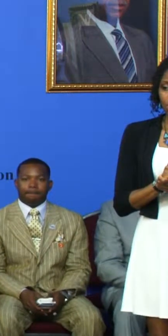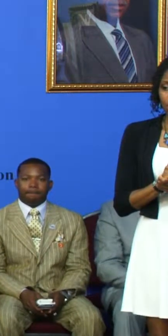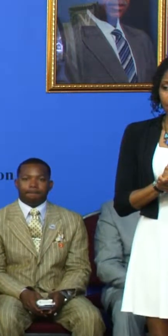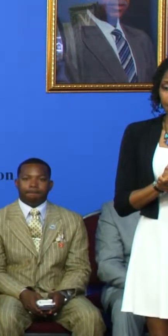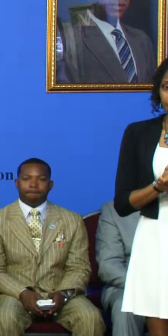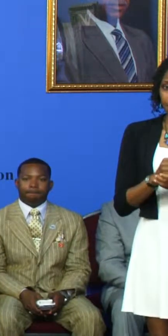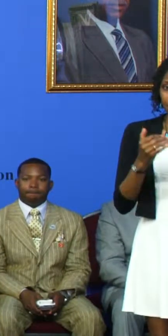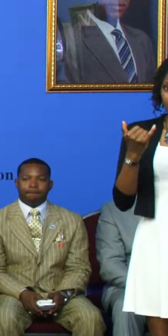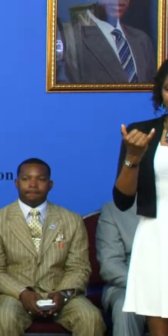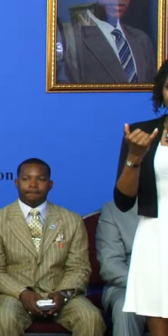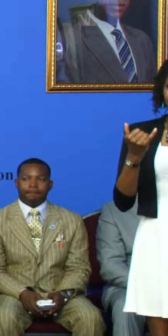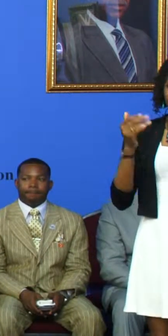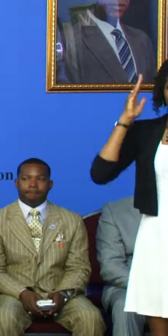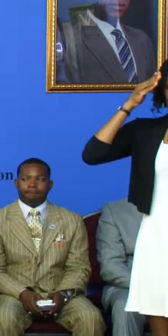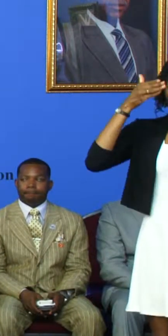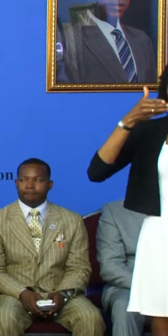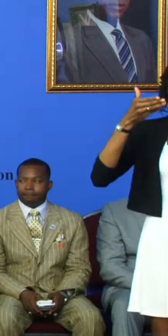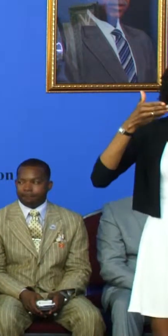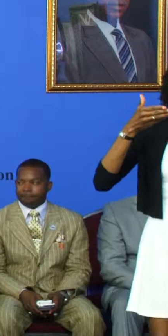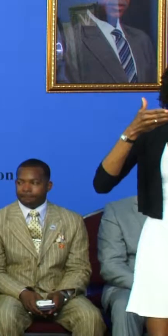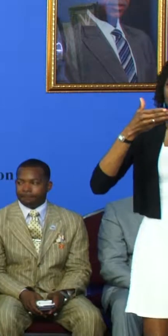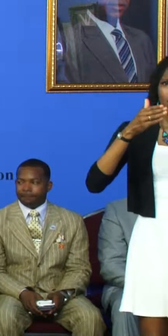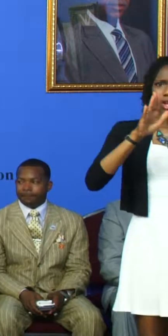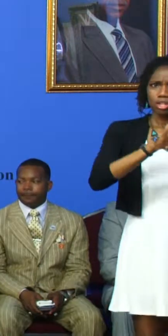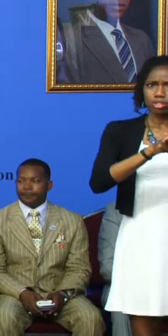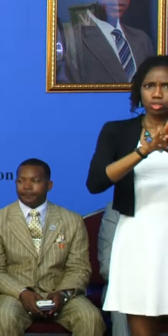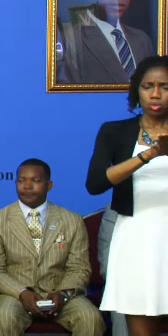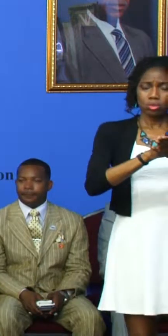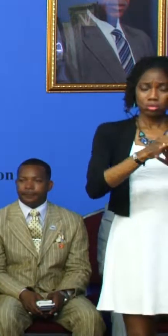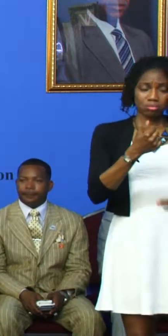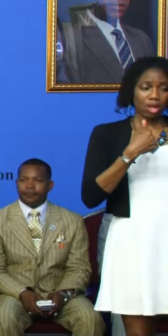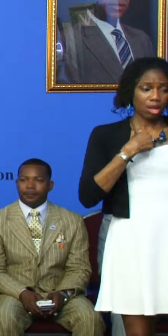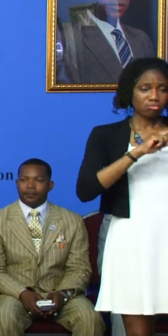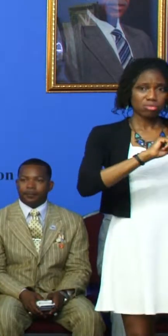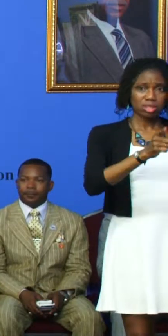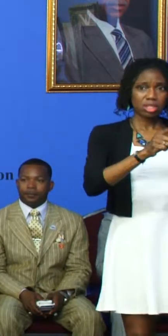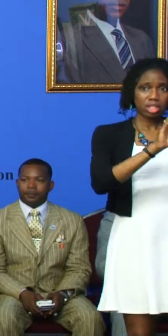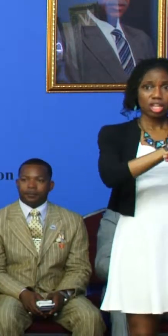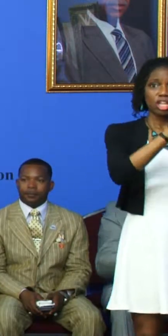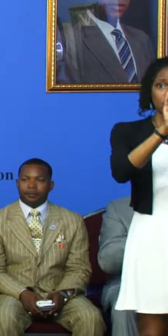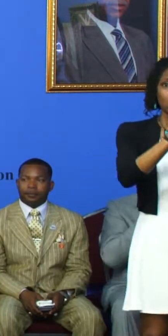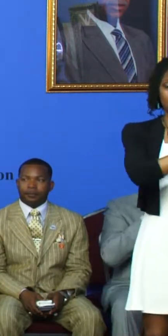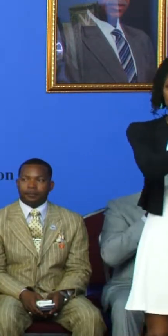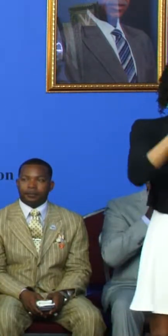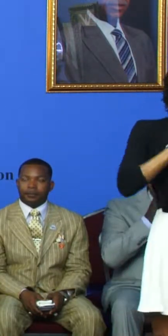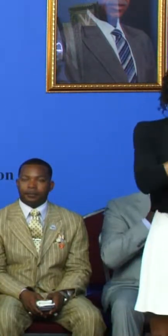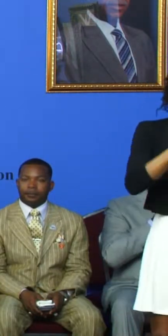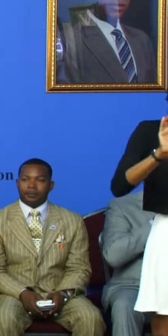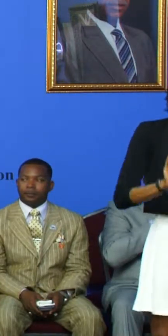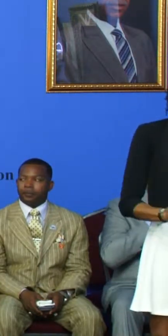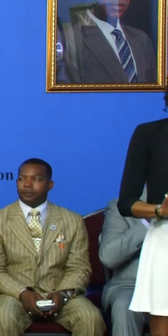Look at our schools. I was in Chicago, all this violence in Chicago.